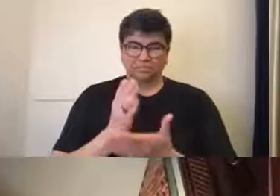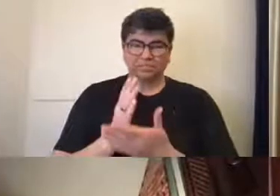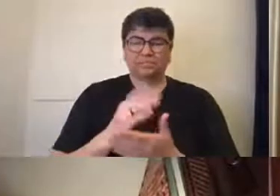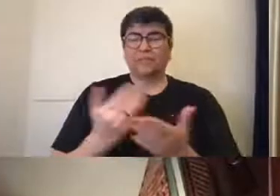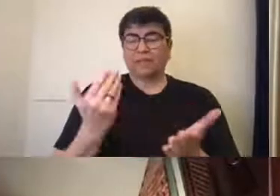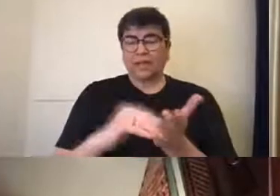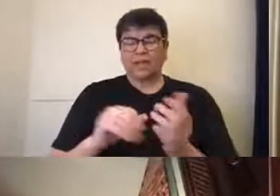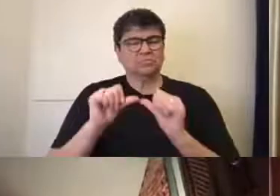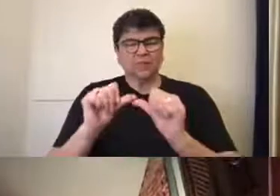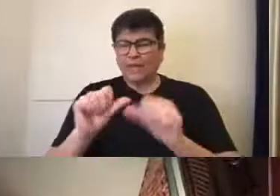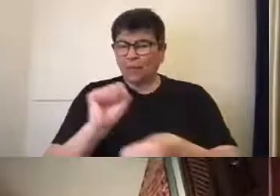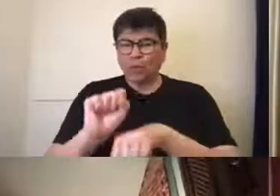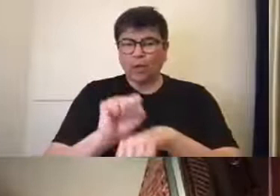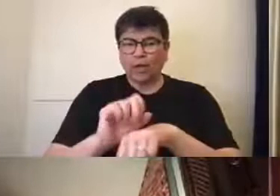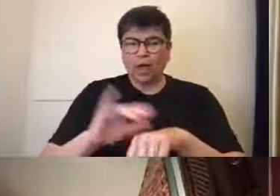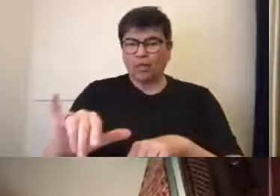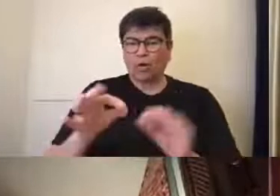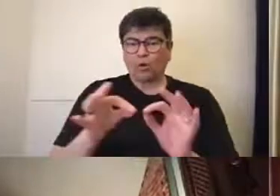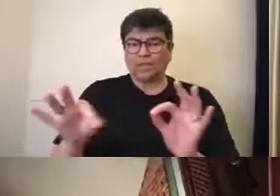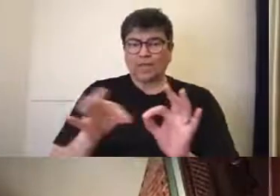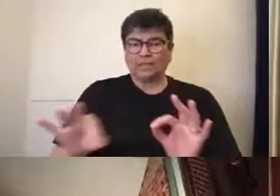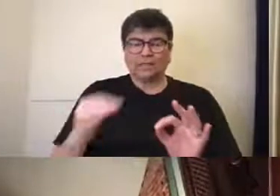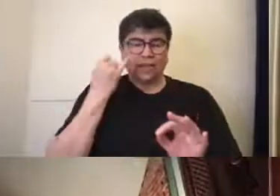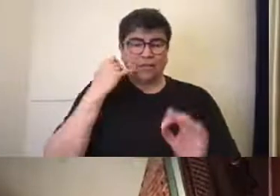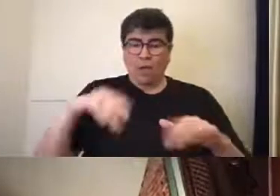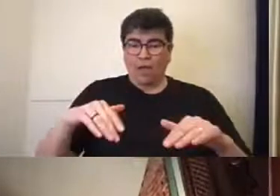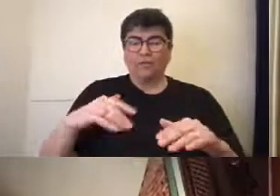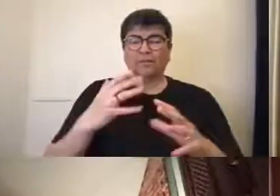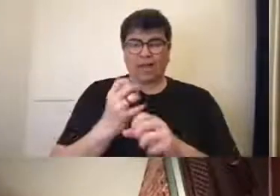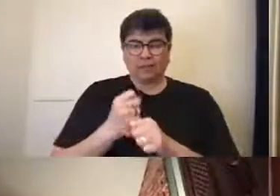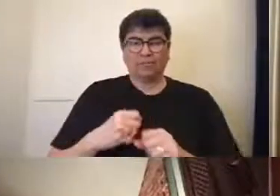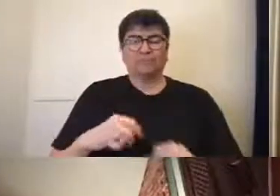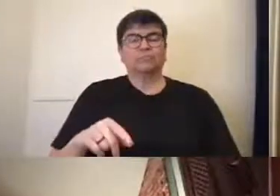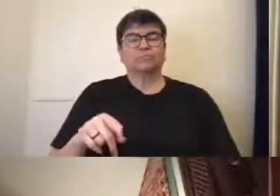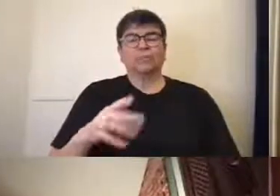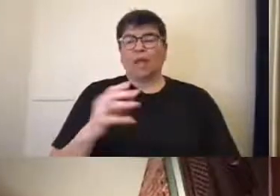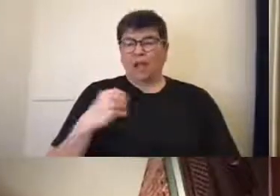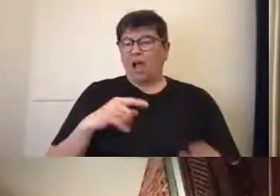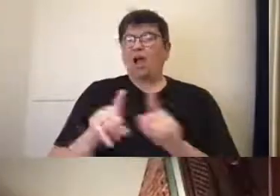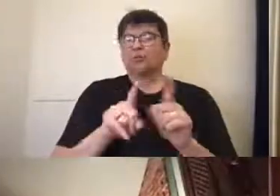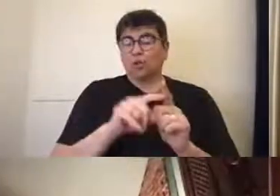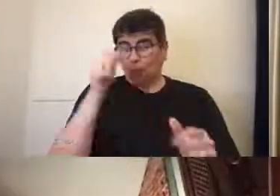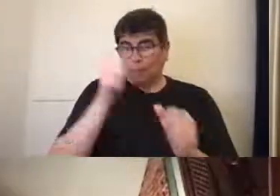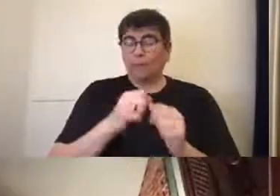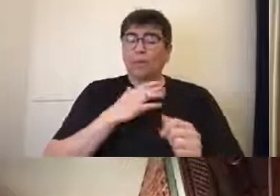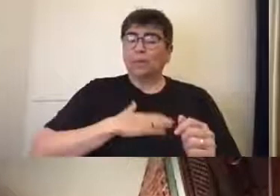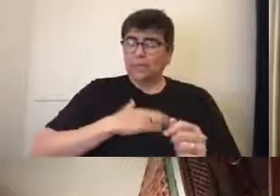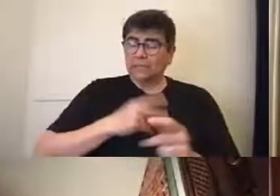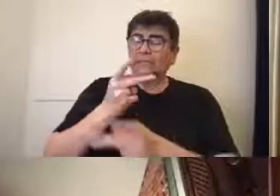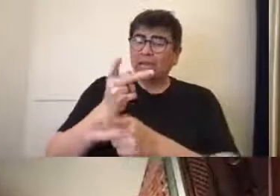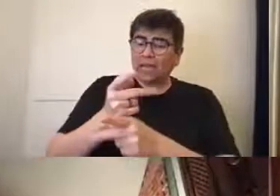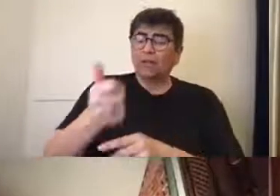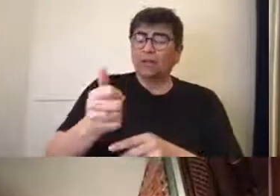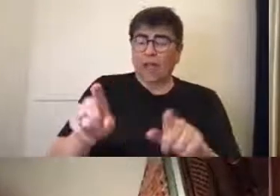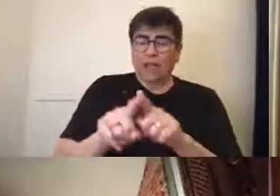Again, keep working on those sentences if you haven't gotten them now yet. And also, y'all, remember, please take care of yourself as